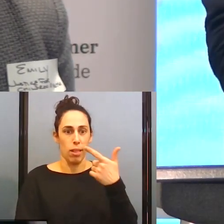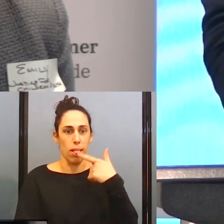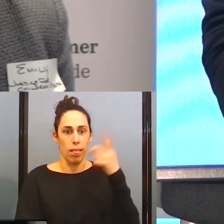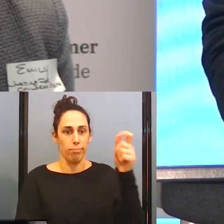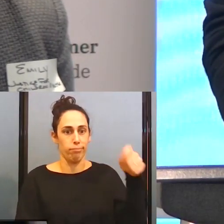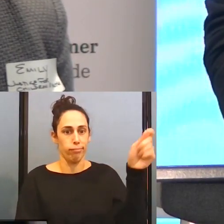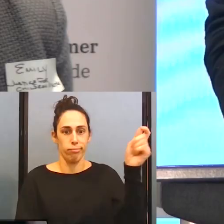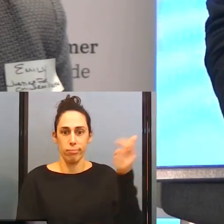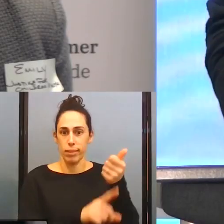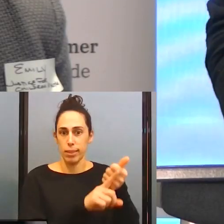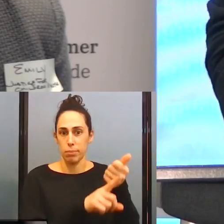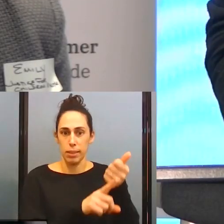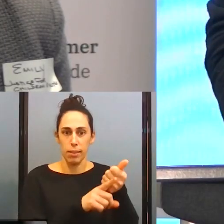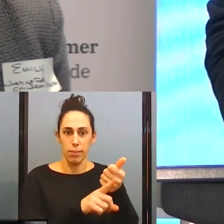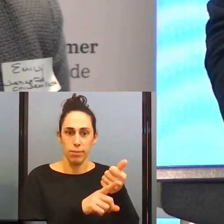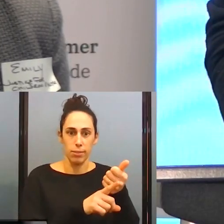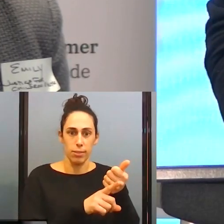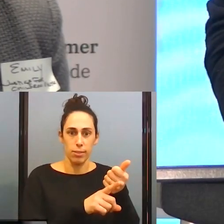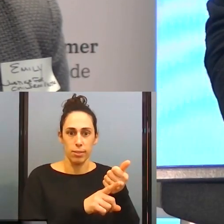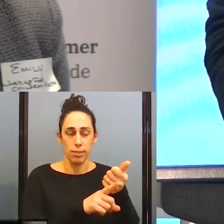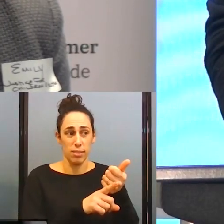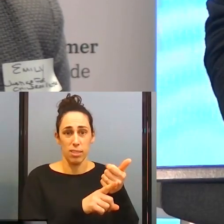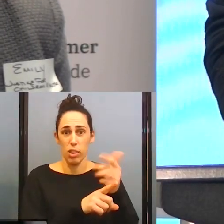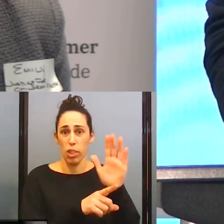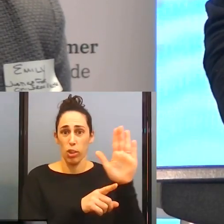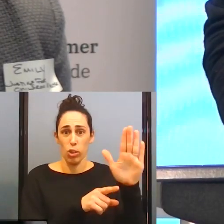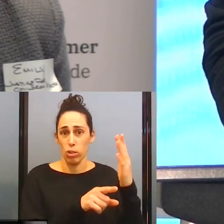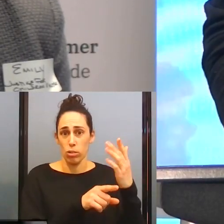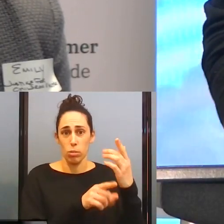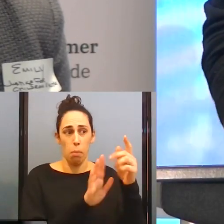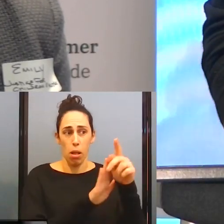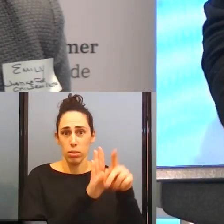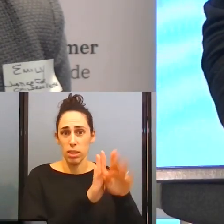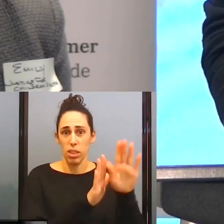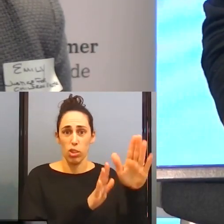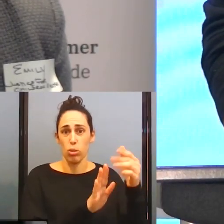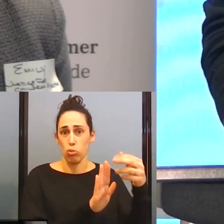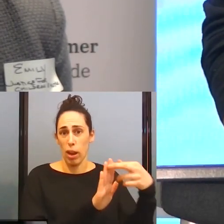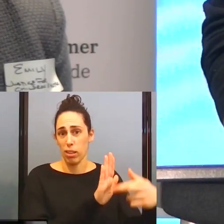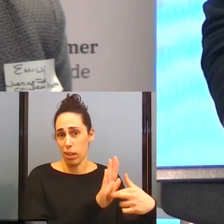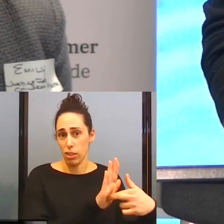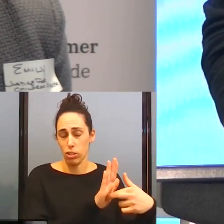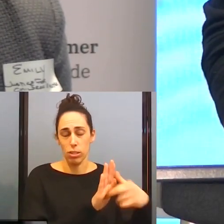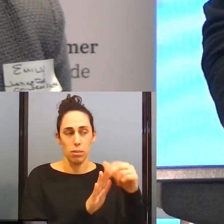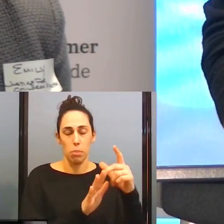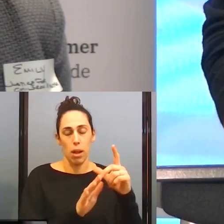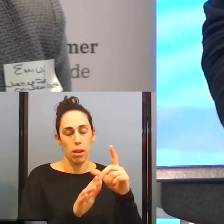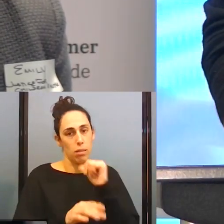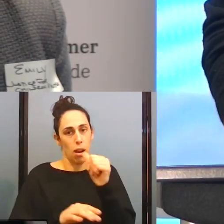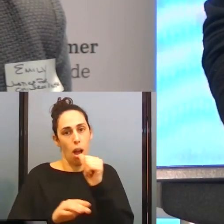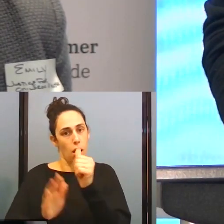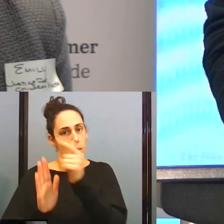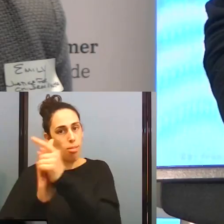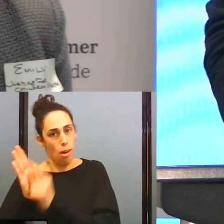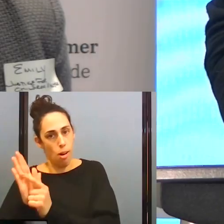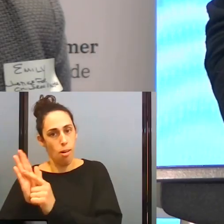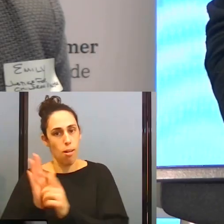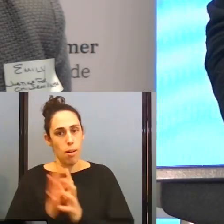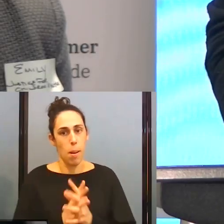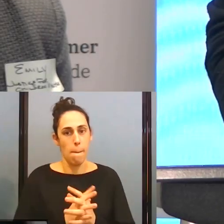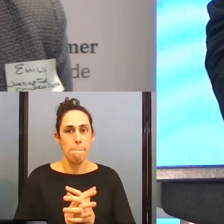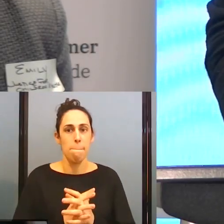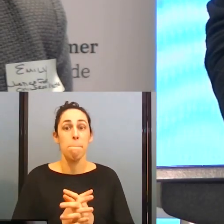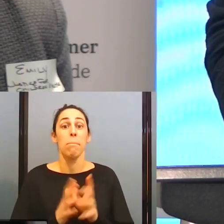so that's why there's often, with legal advocacy, there's often, we can often get around these because